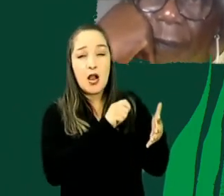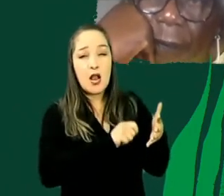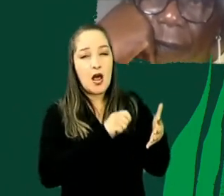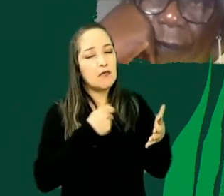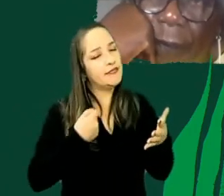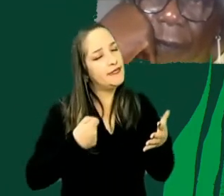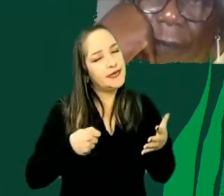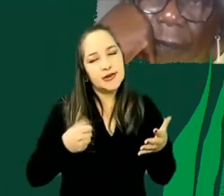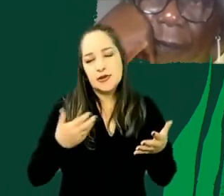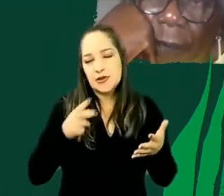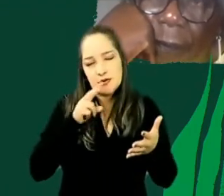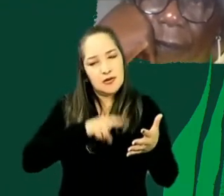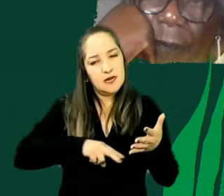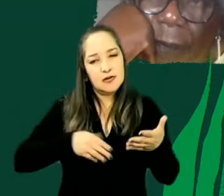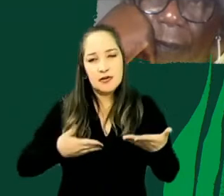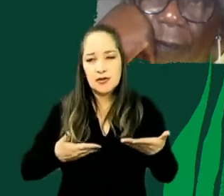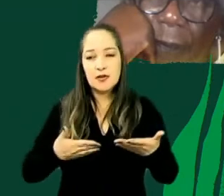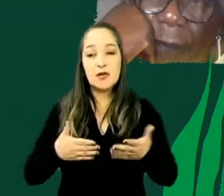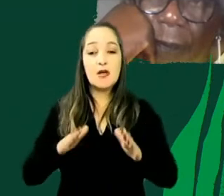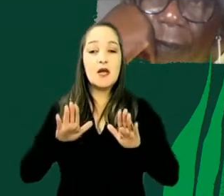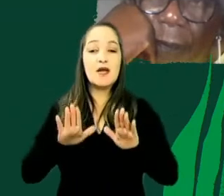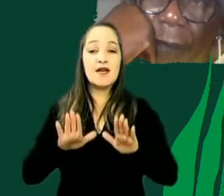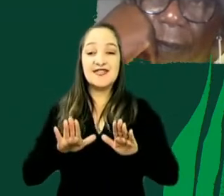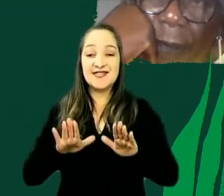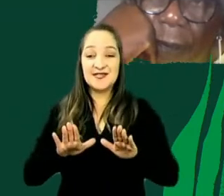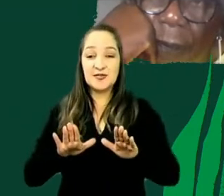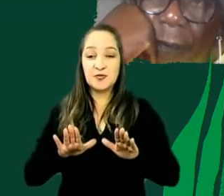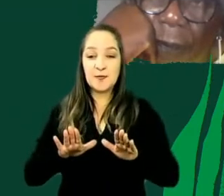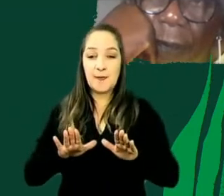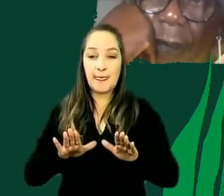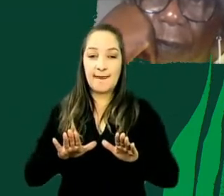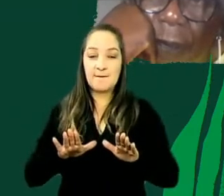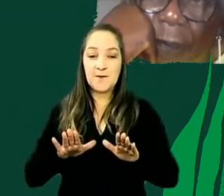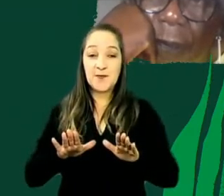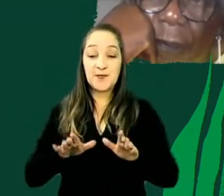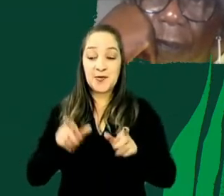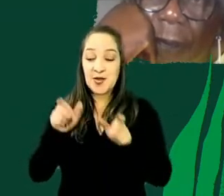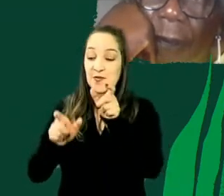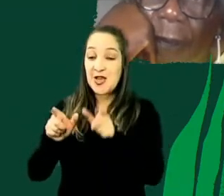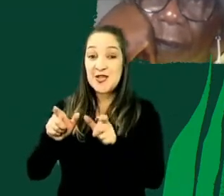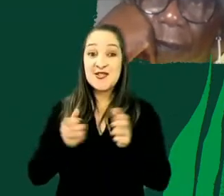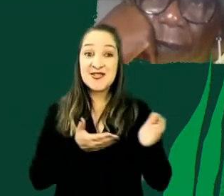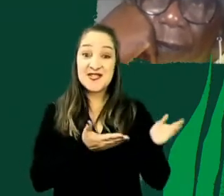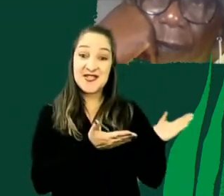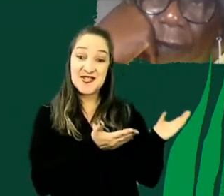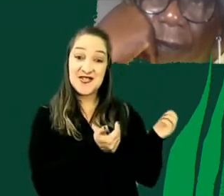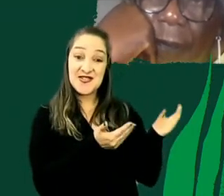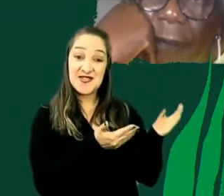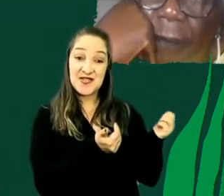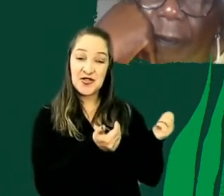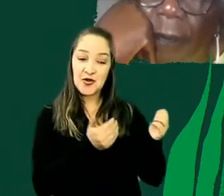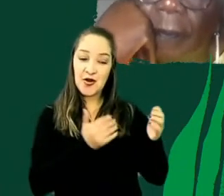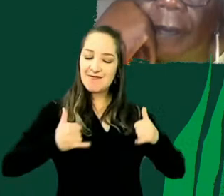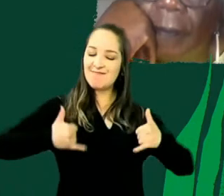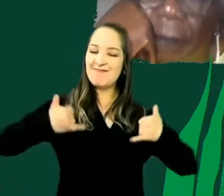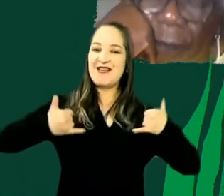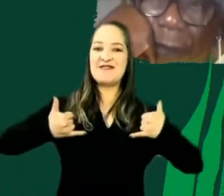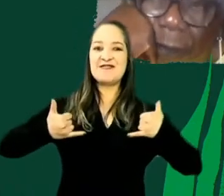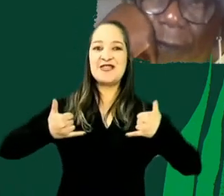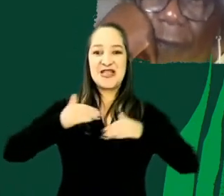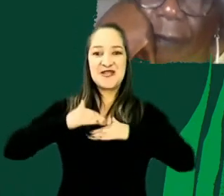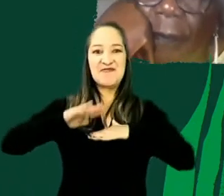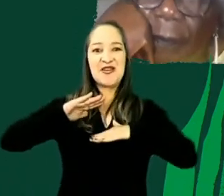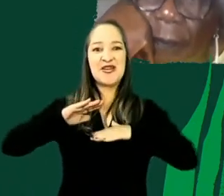But, you know, younger eyes and more energy, you know, there can be collective ownership of